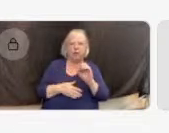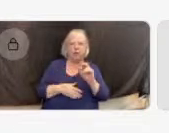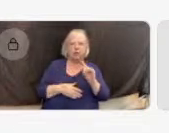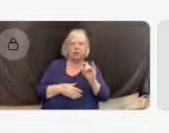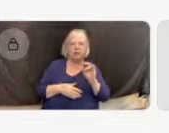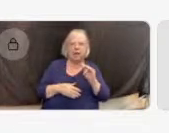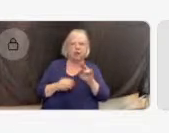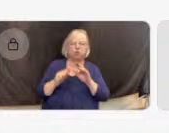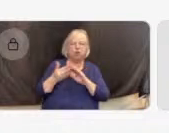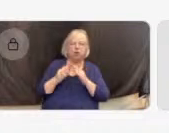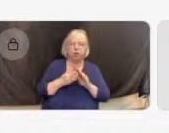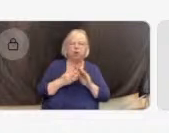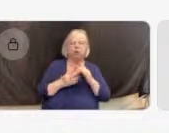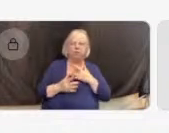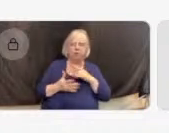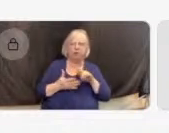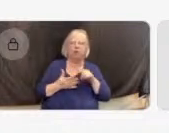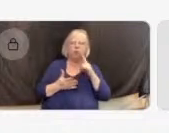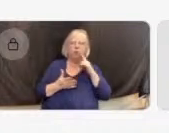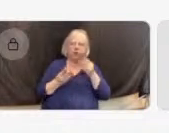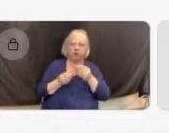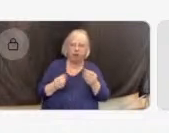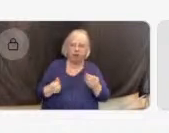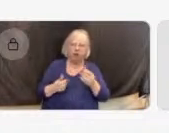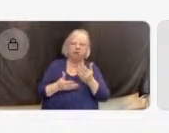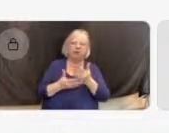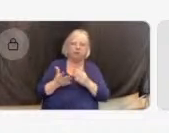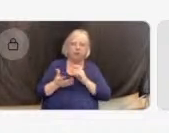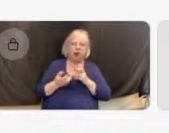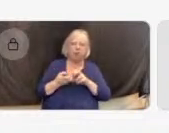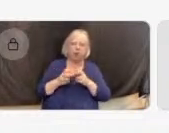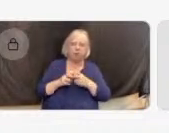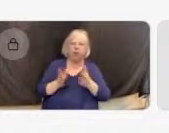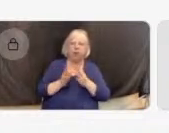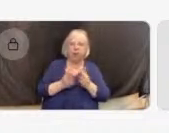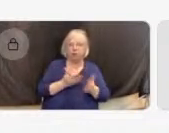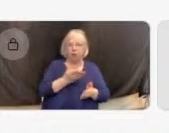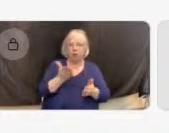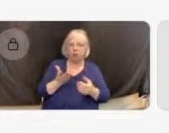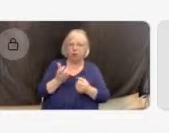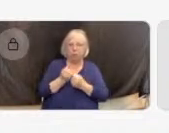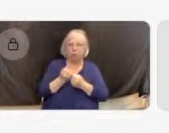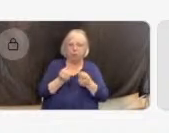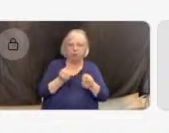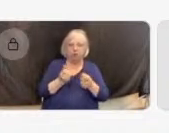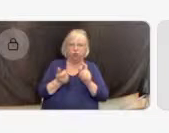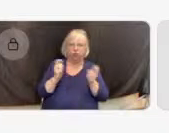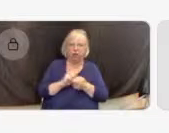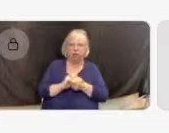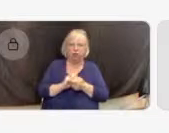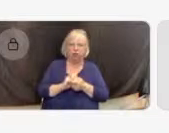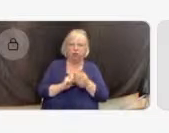could solve some of our problems. We'd ask you to support the change. Thank you. Thank you. And then